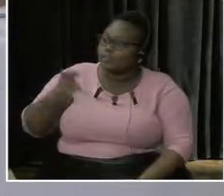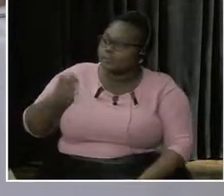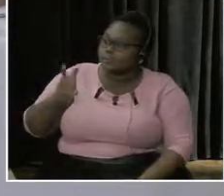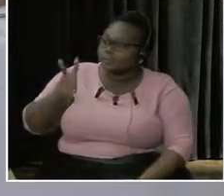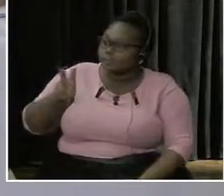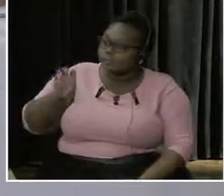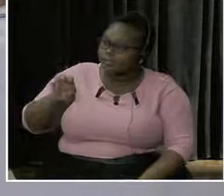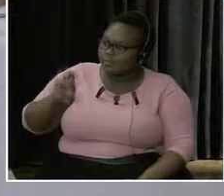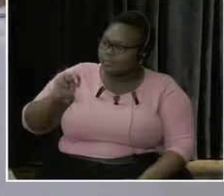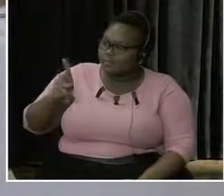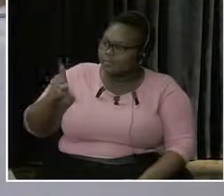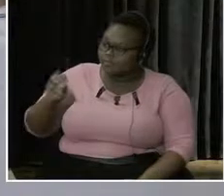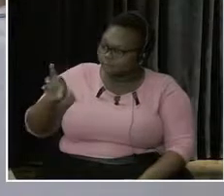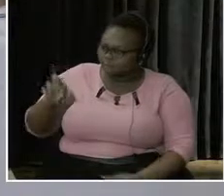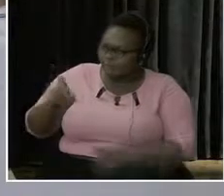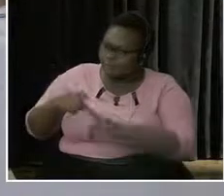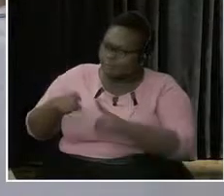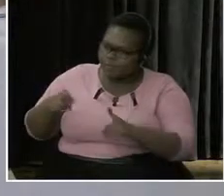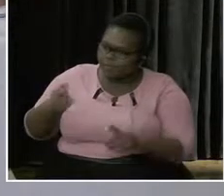from the DA.